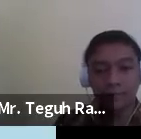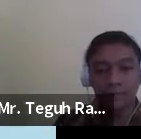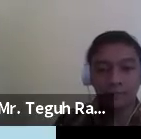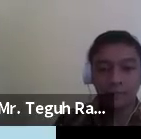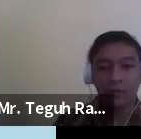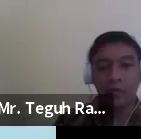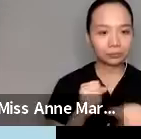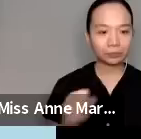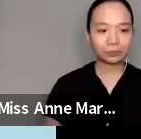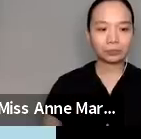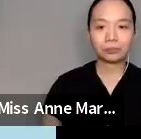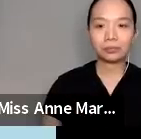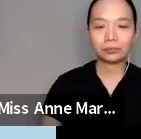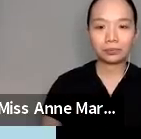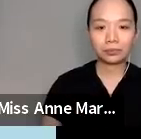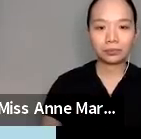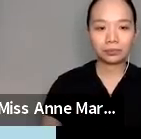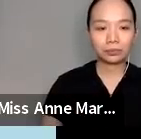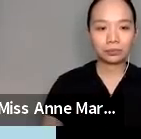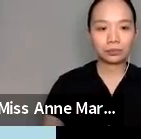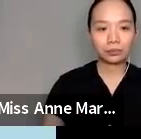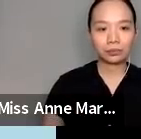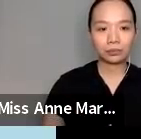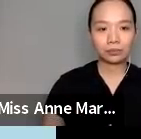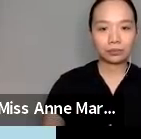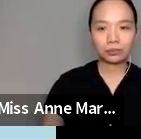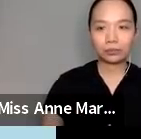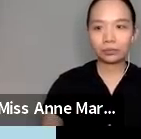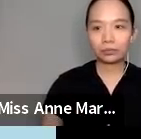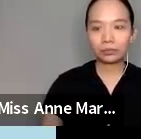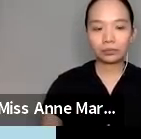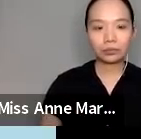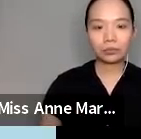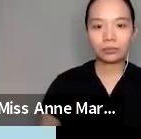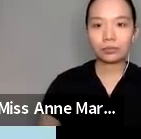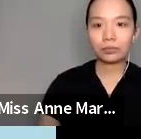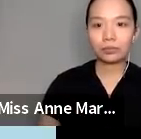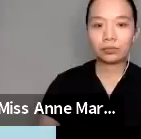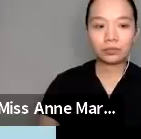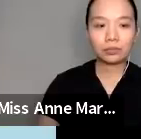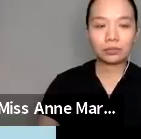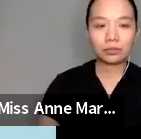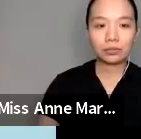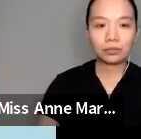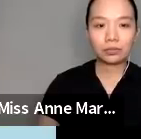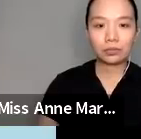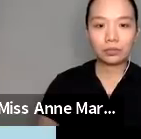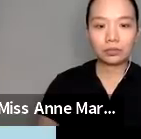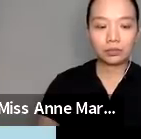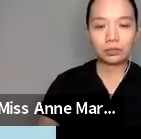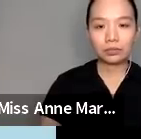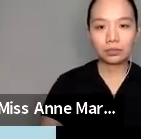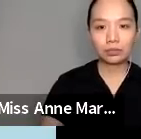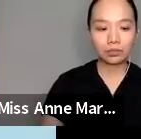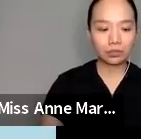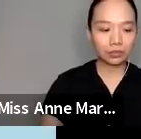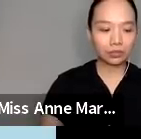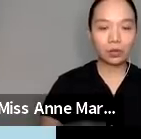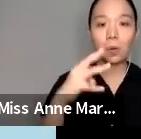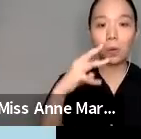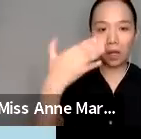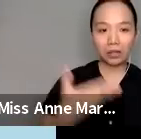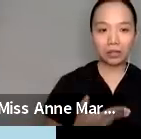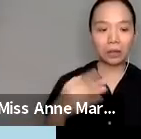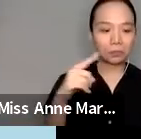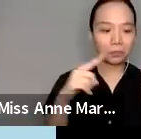Manila. We were so happy there. We have a lot of inspiration. We